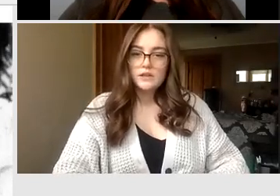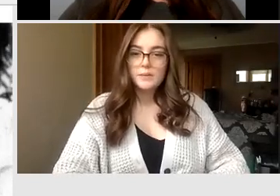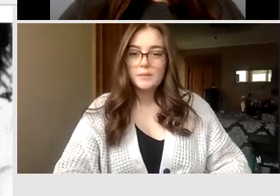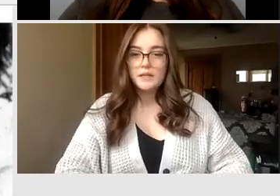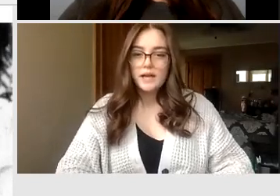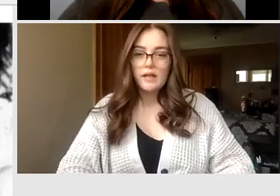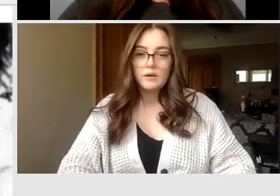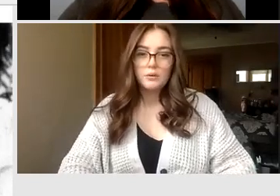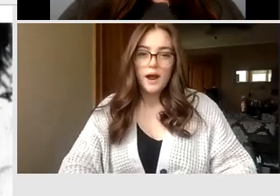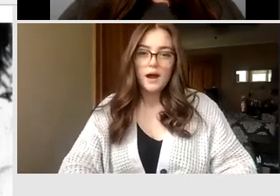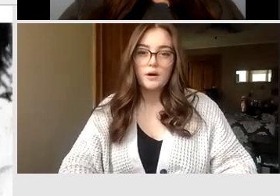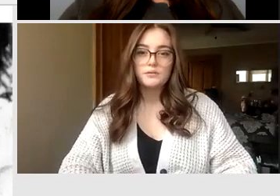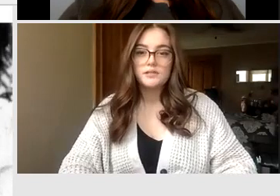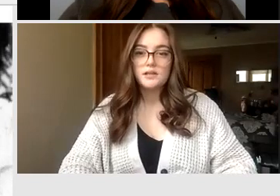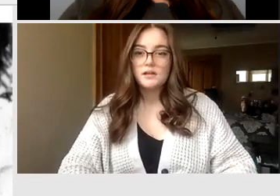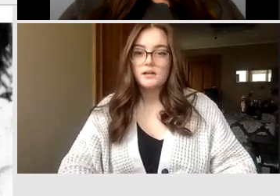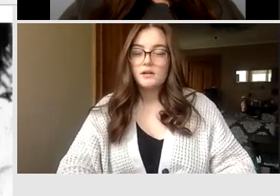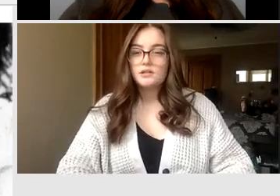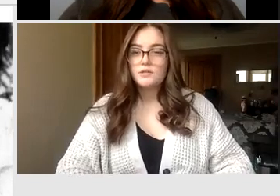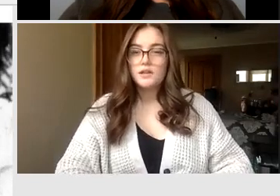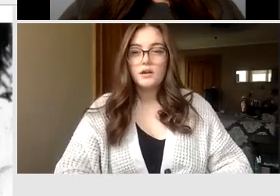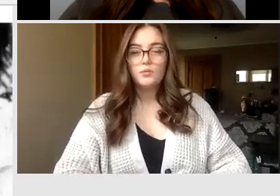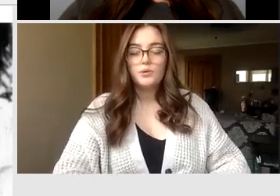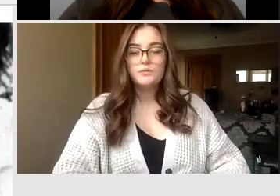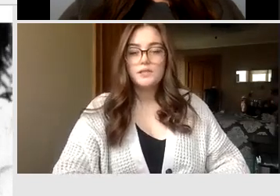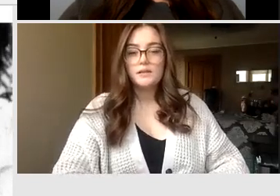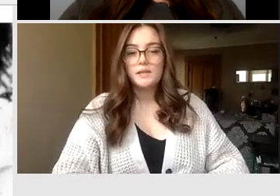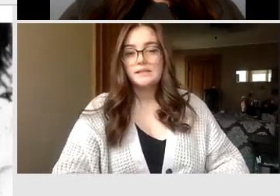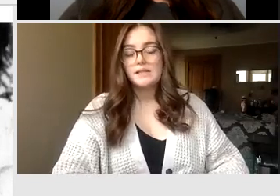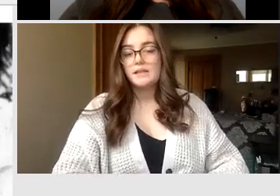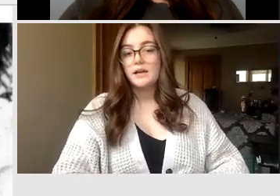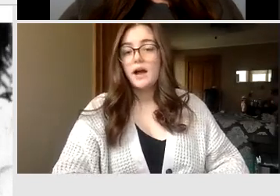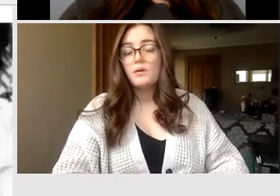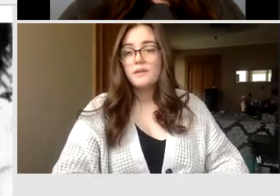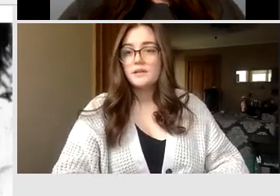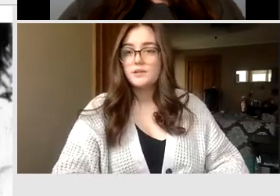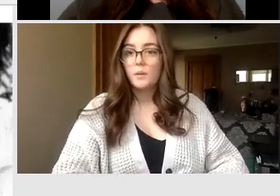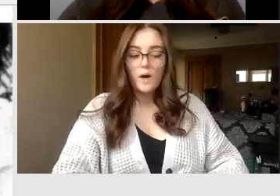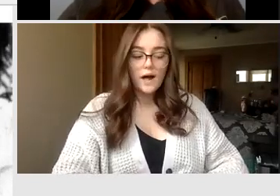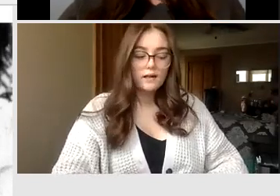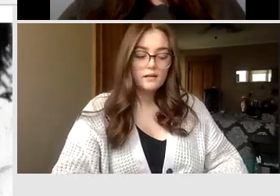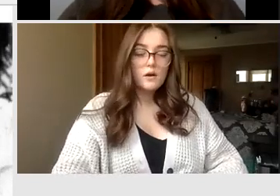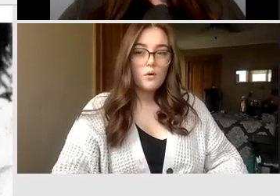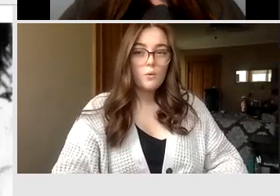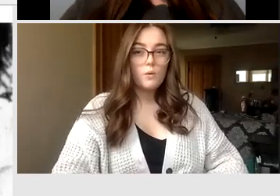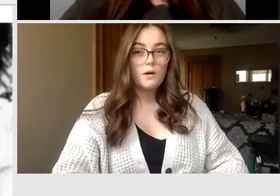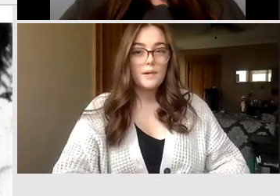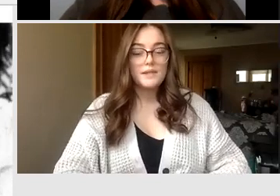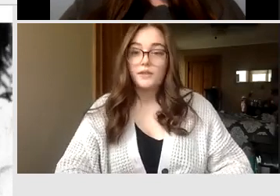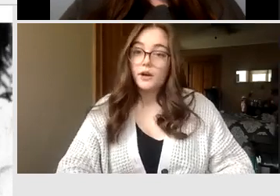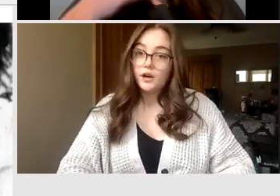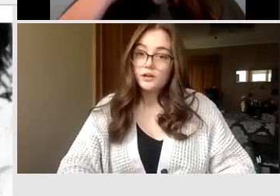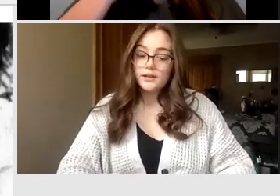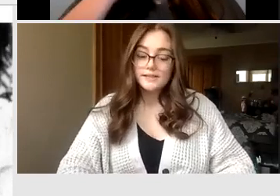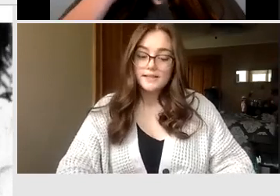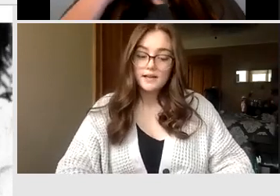So there are people laying on the ground. Do you think wounded means that they're healthy and doing well? Or maybe that